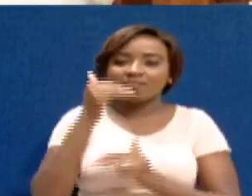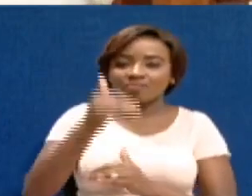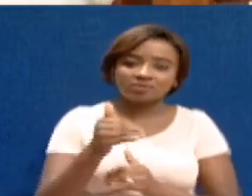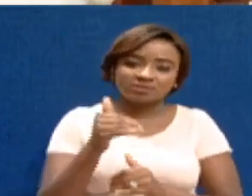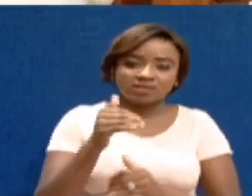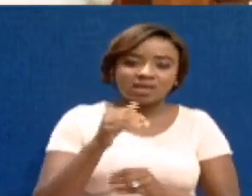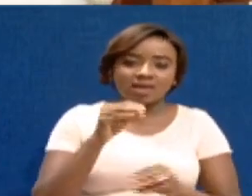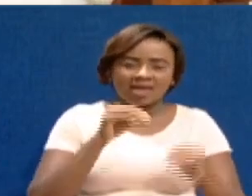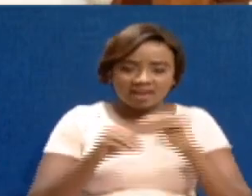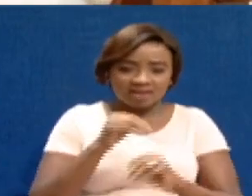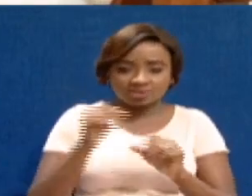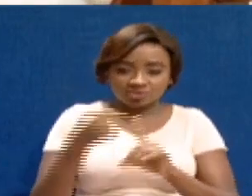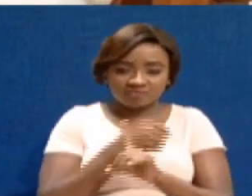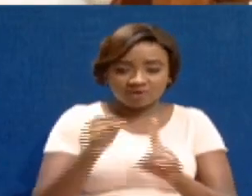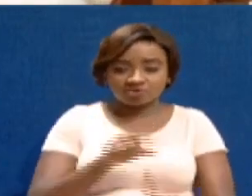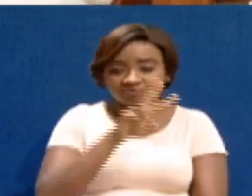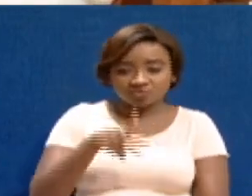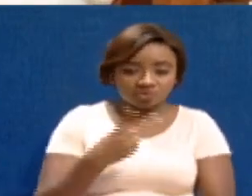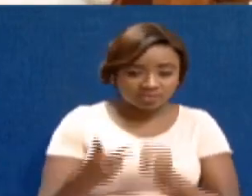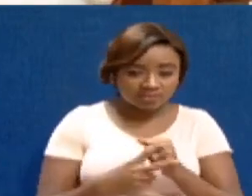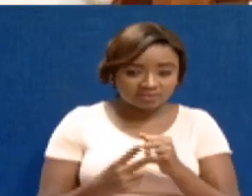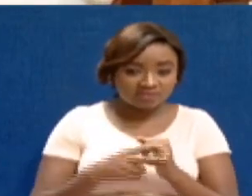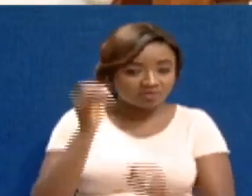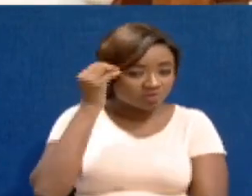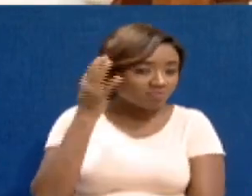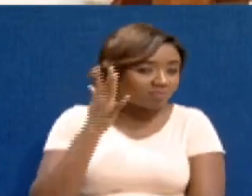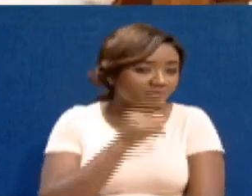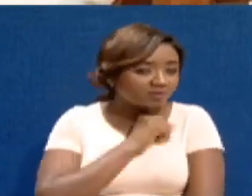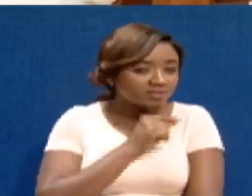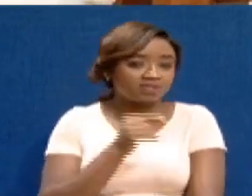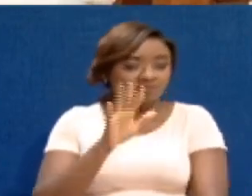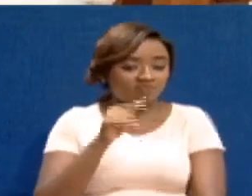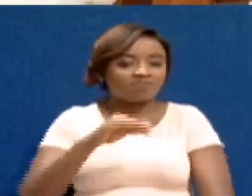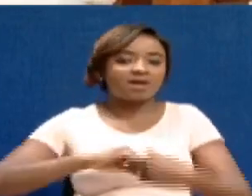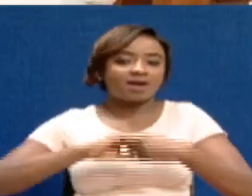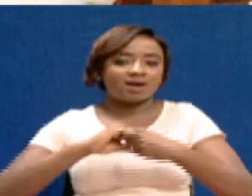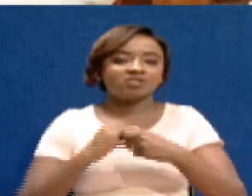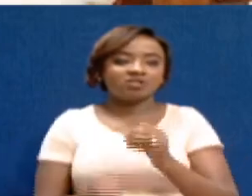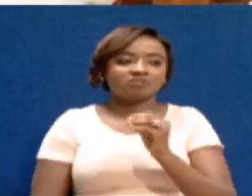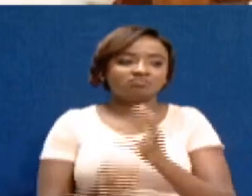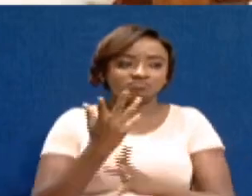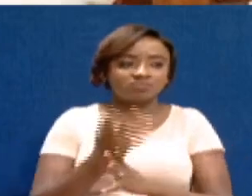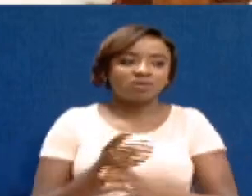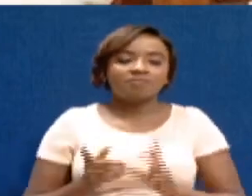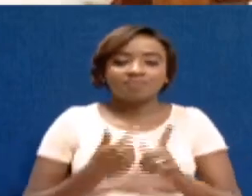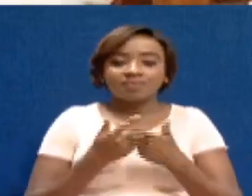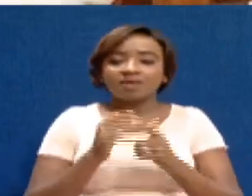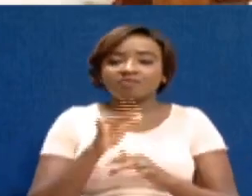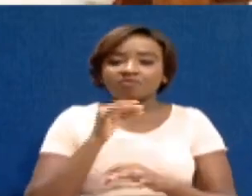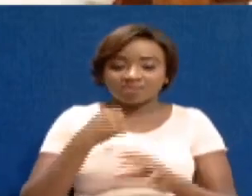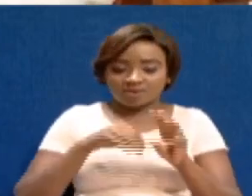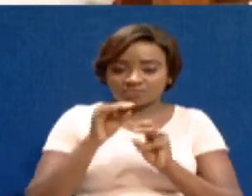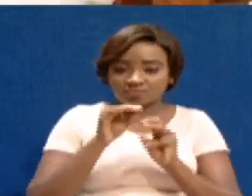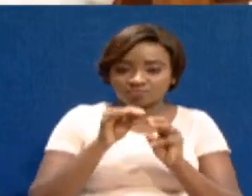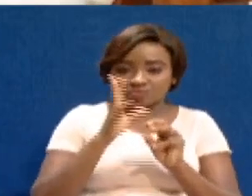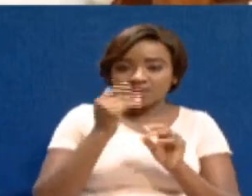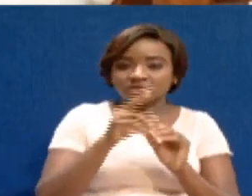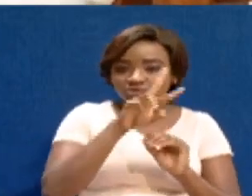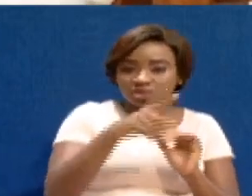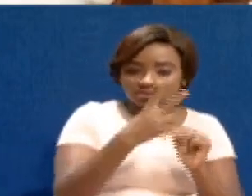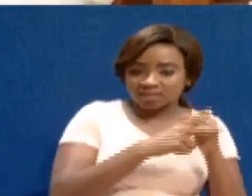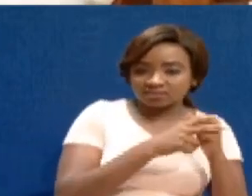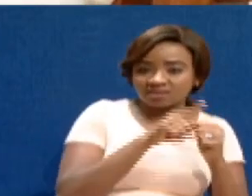to address the issues of a multi-ethnic democracy, because the reality is everybody, we